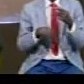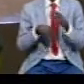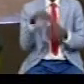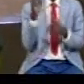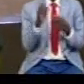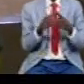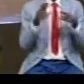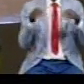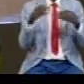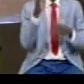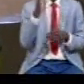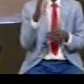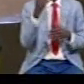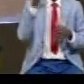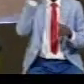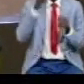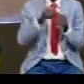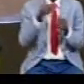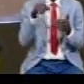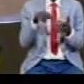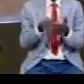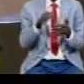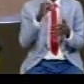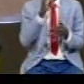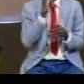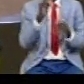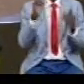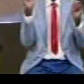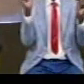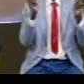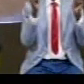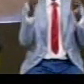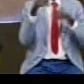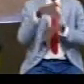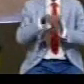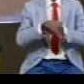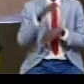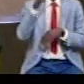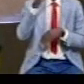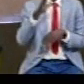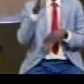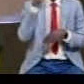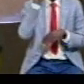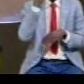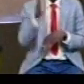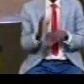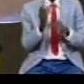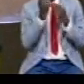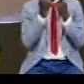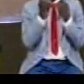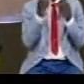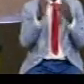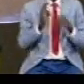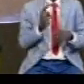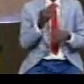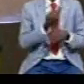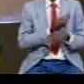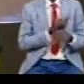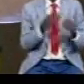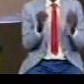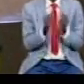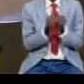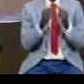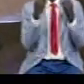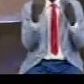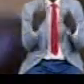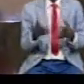night, and the Lord is going to surprise us tonight with the testimonies that we will be hearing. While we are expecting